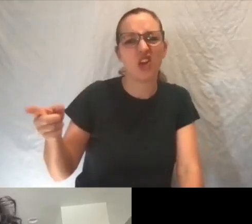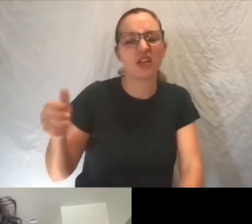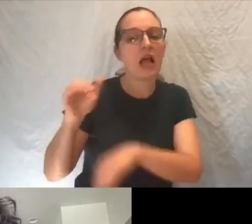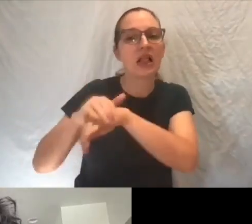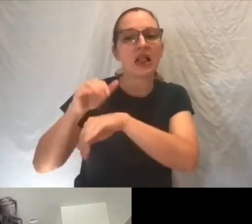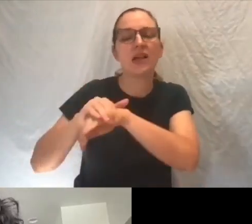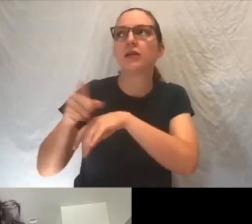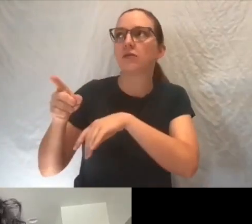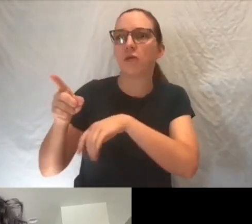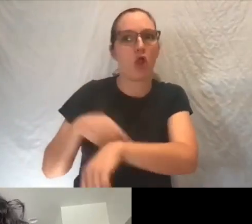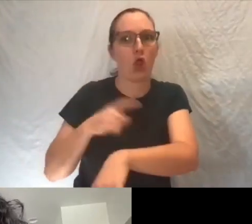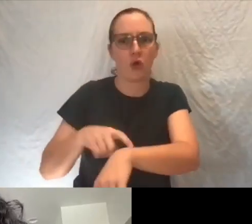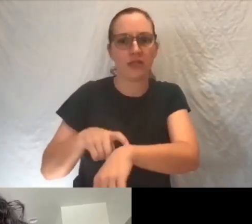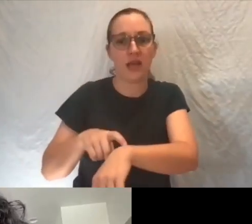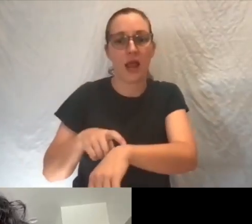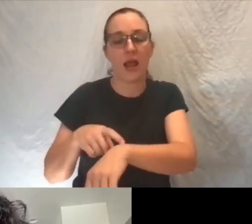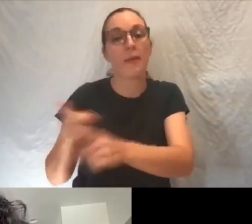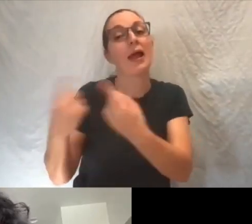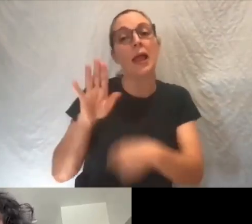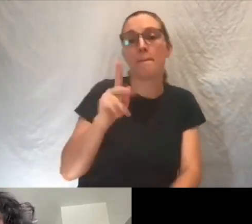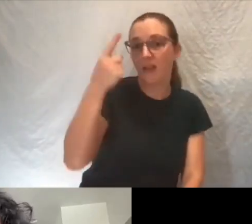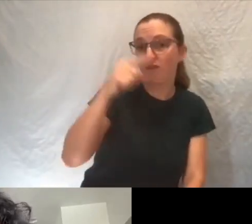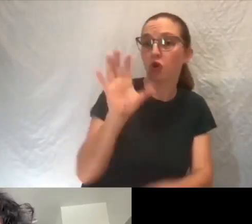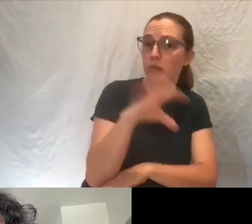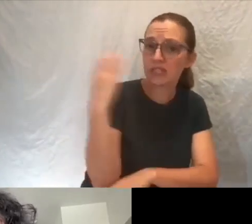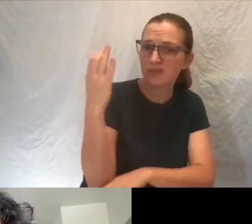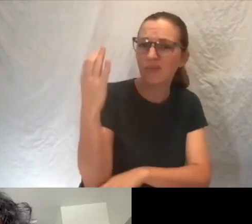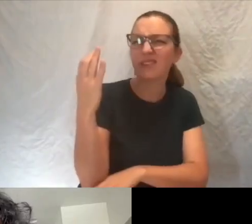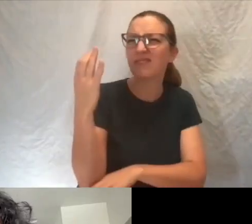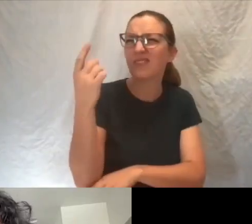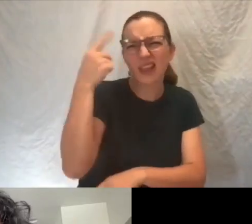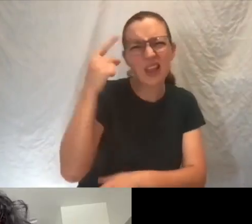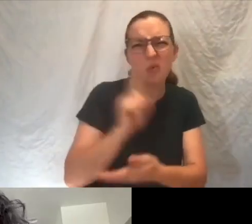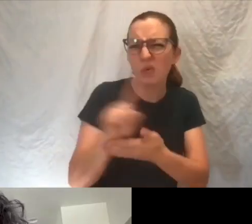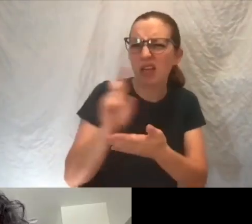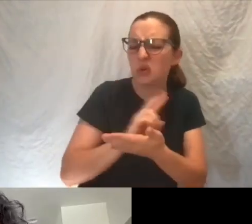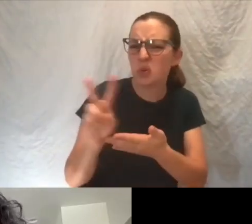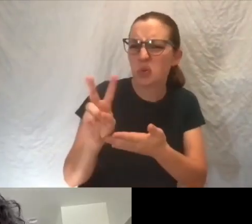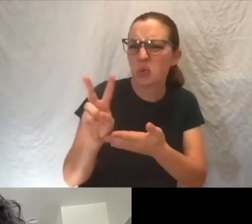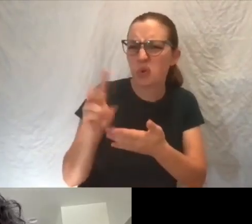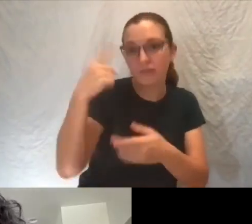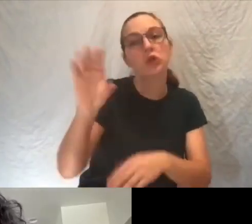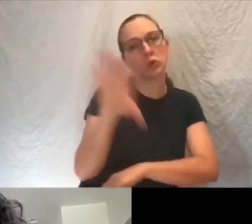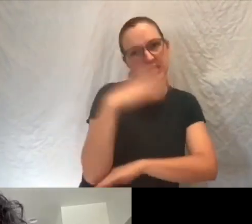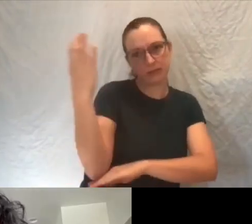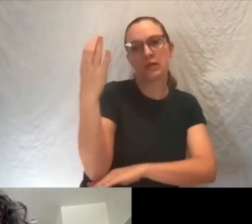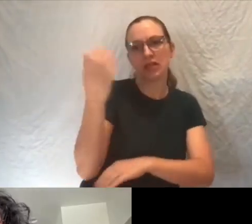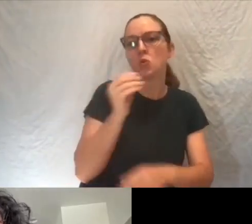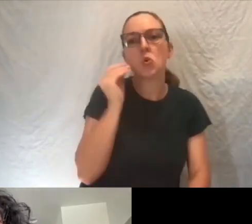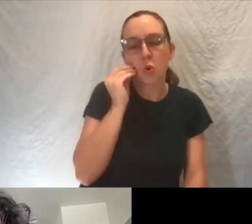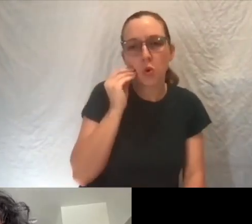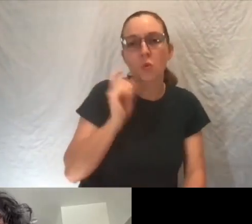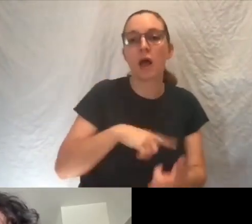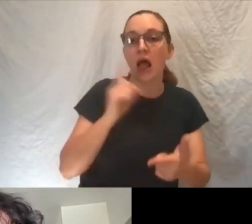back for Christmas for like a little over a week, I think, maybe 2 weeks. And then I went back